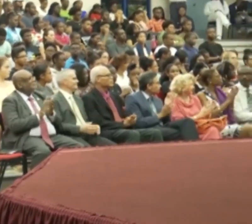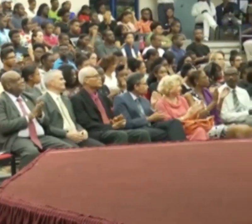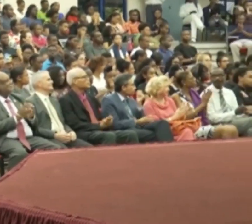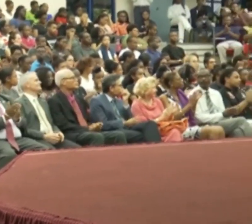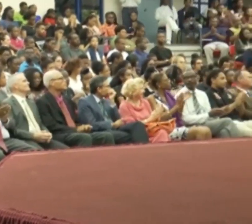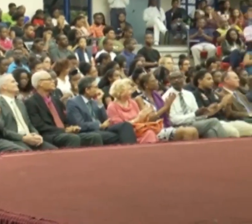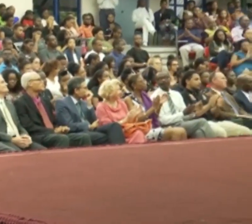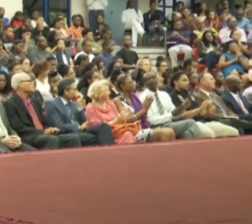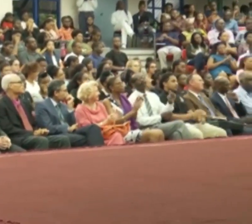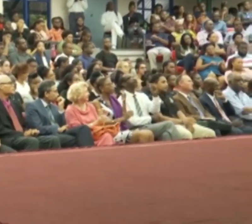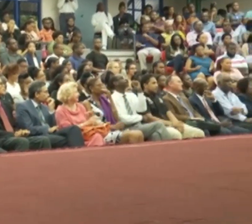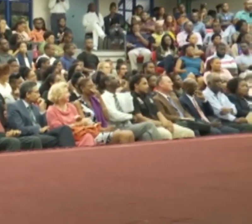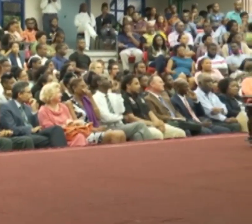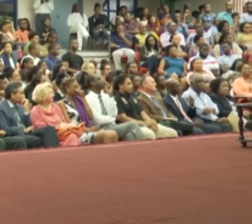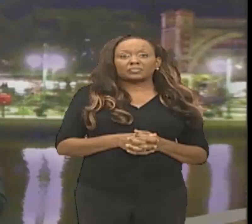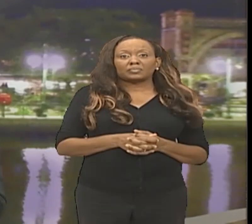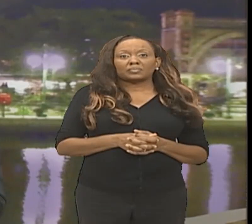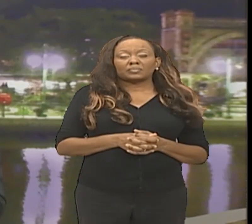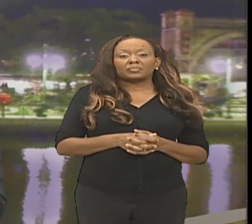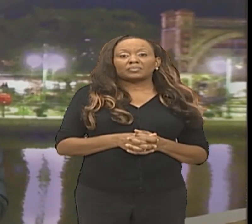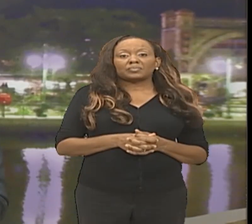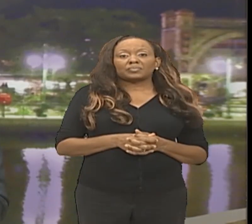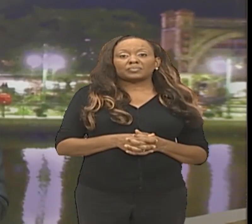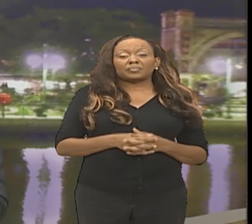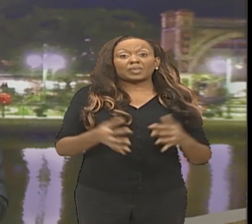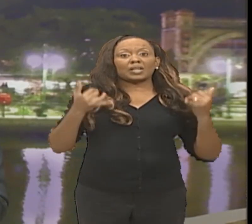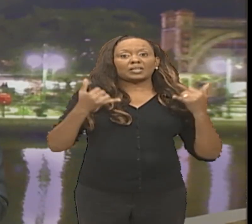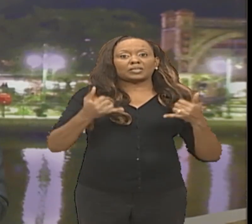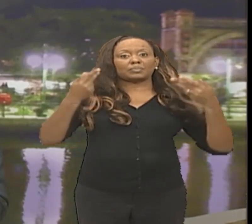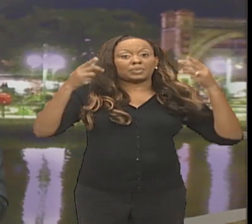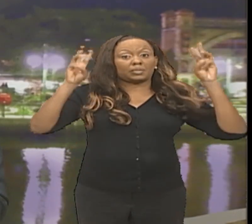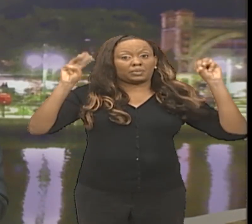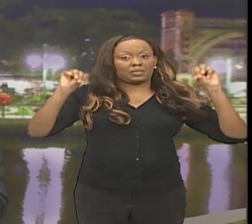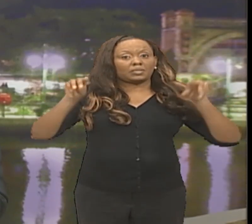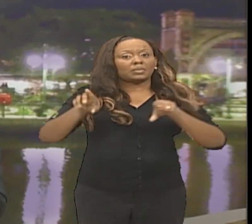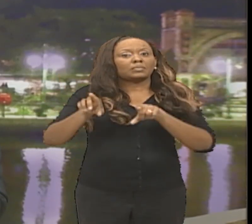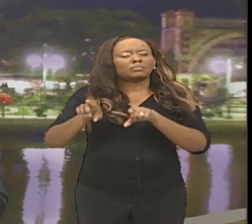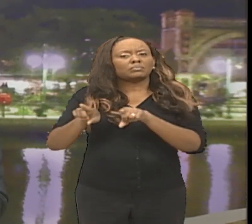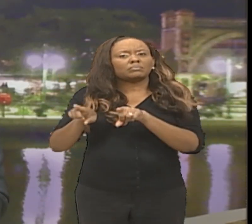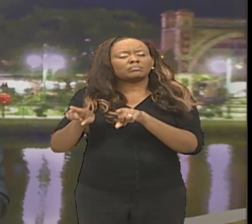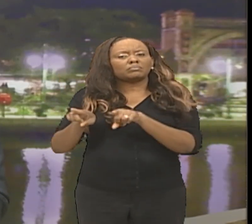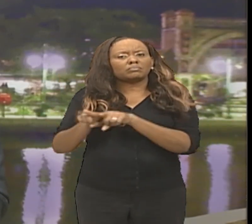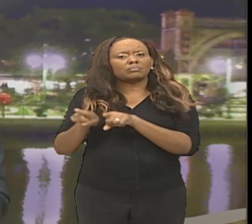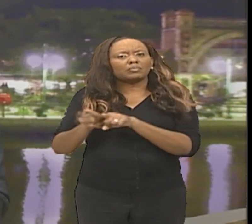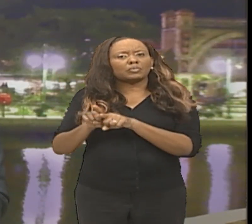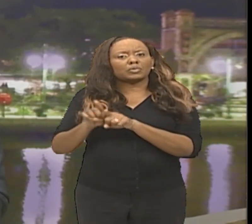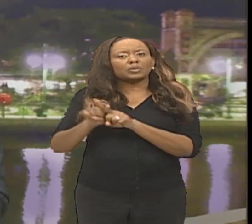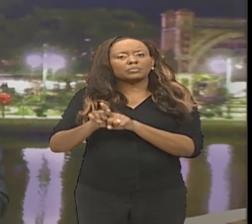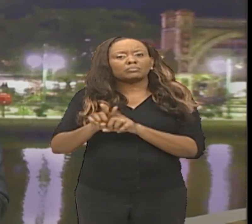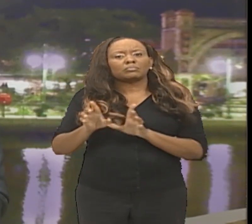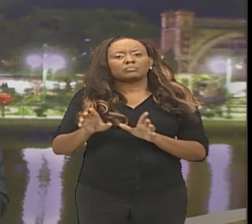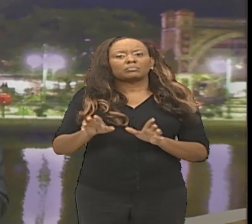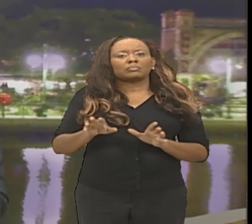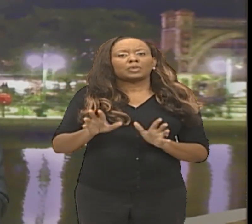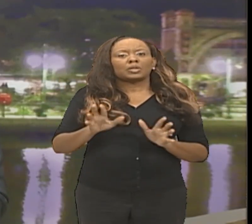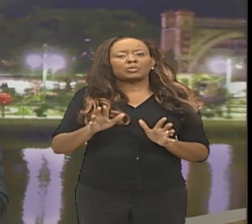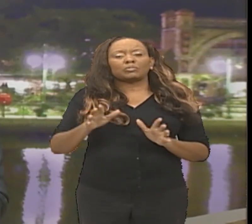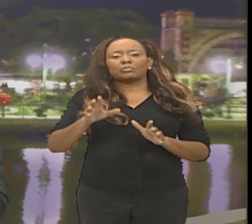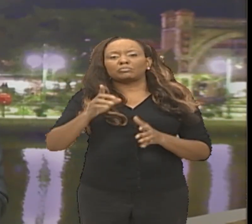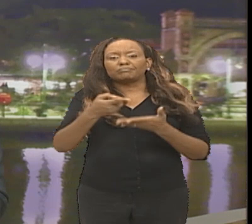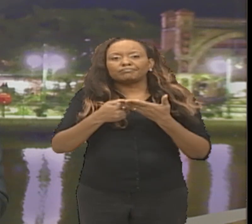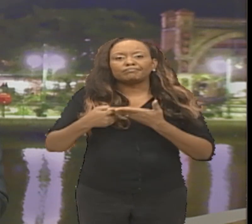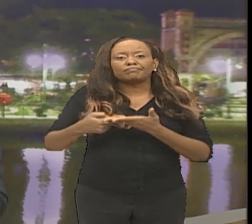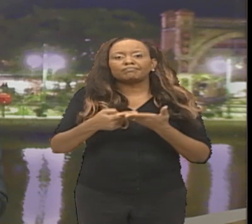Lorna Jones, CBC News. Thanks, Lorna. Prime Minister Mia Motley was among regional leaders of the